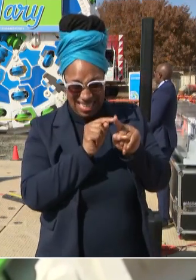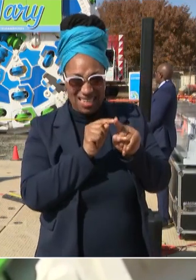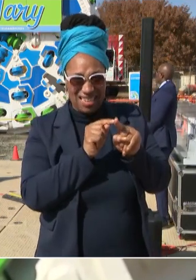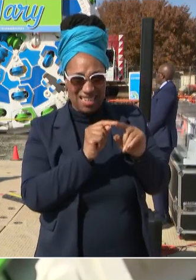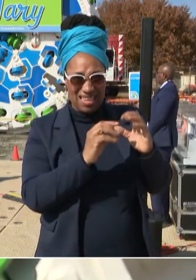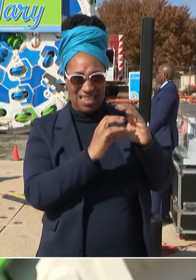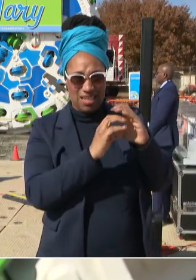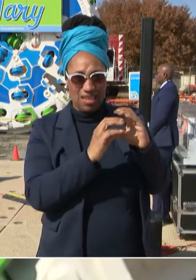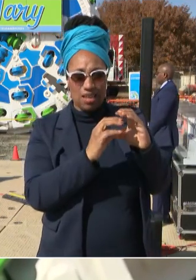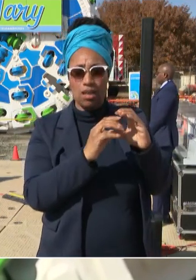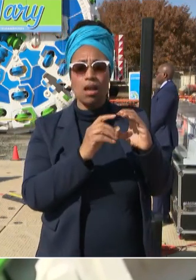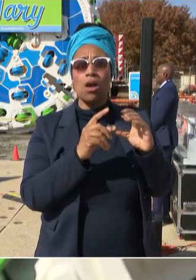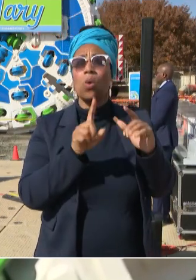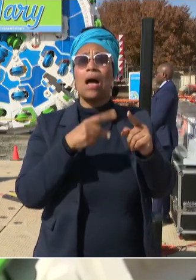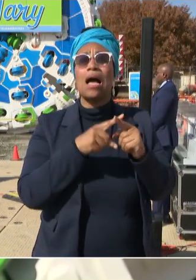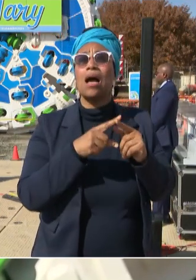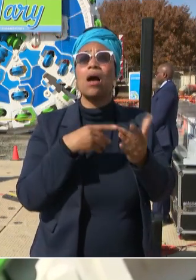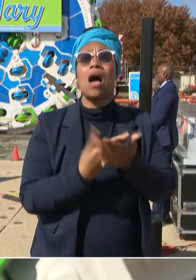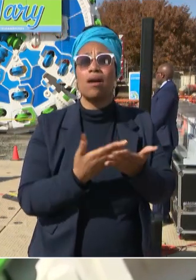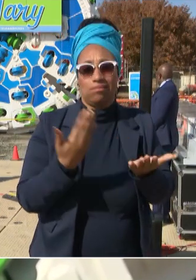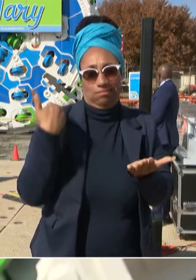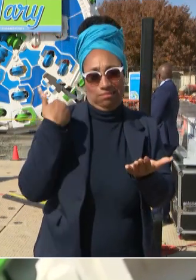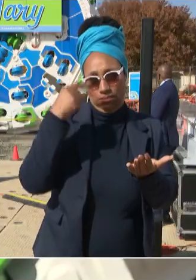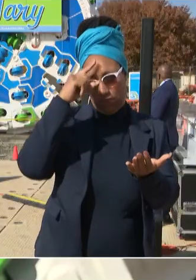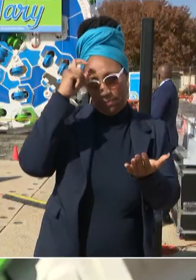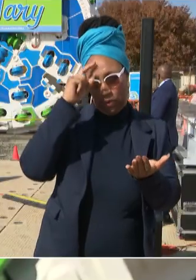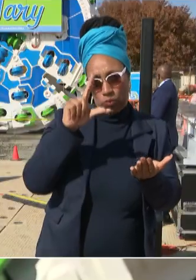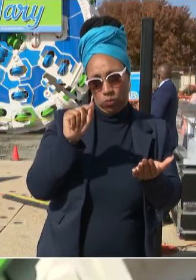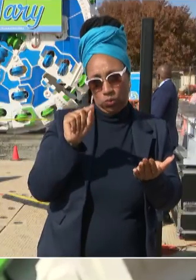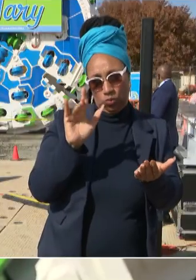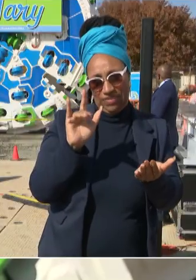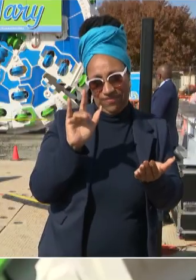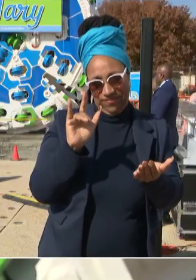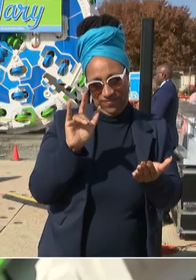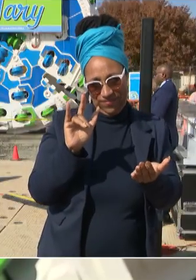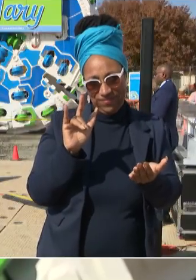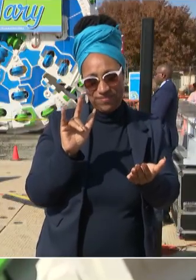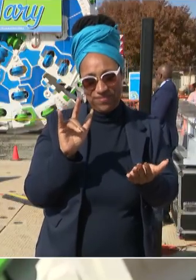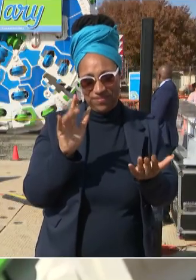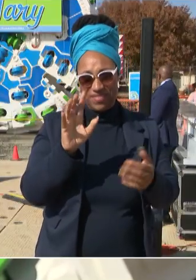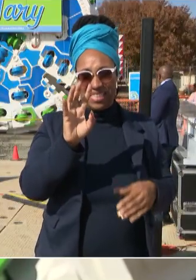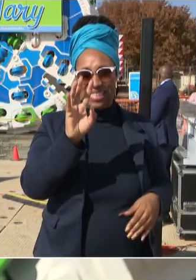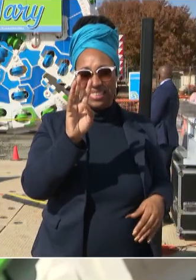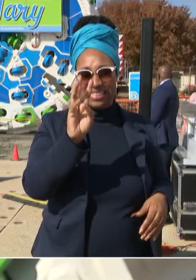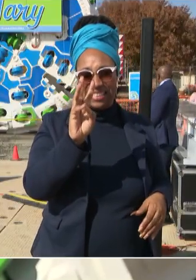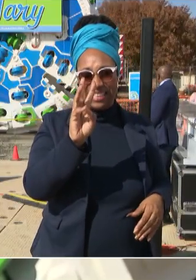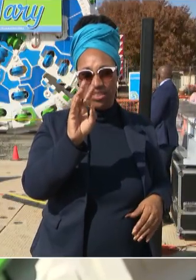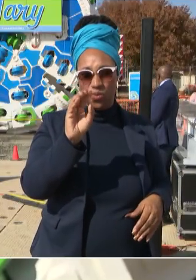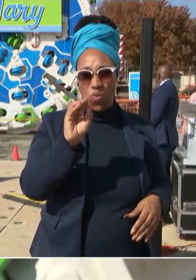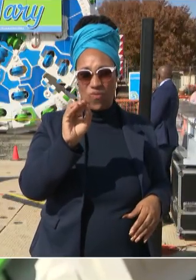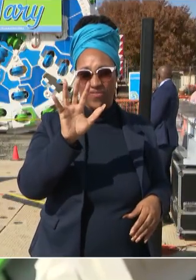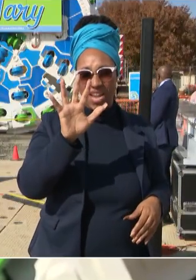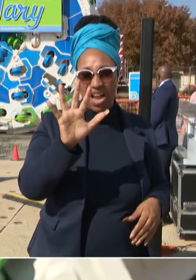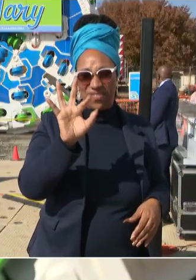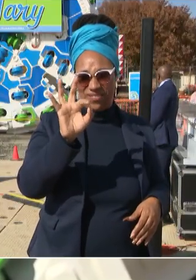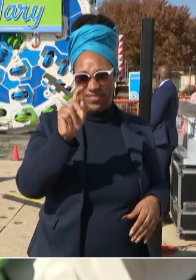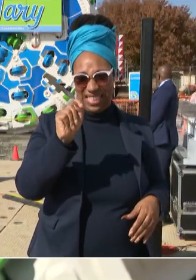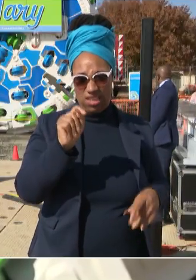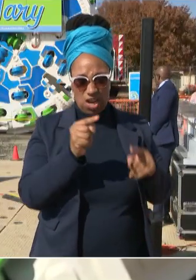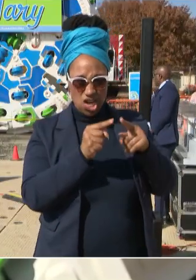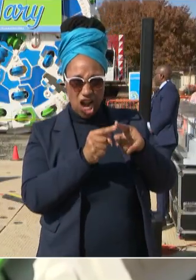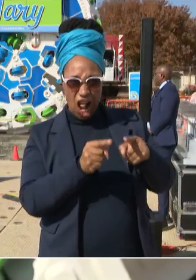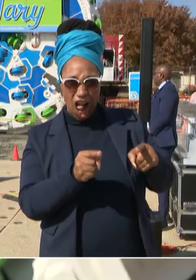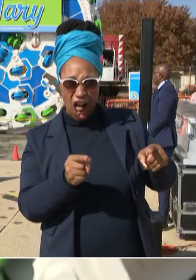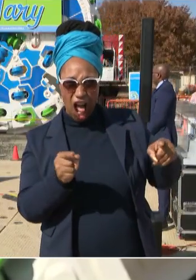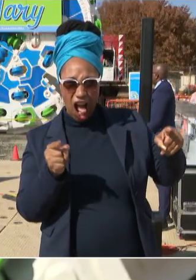long. And the minimum curve radius for Mary is 561 feet. And a total